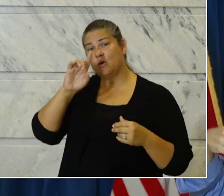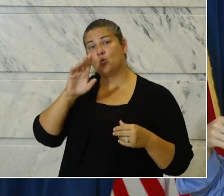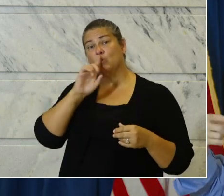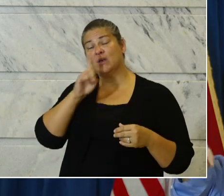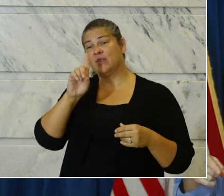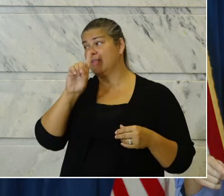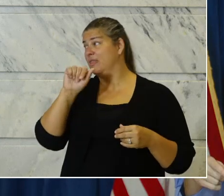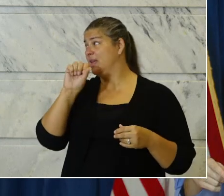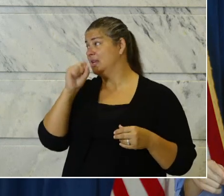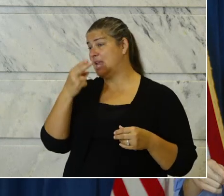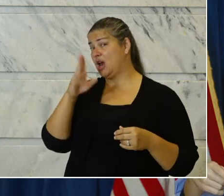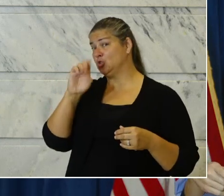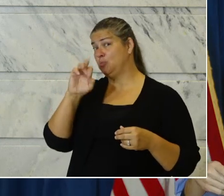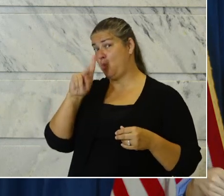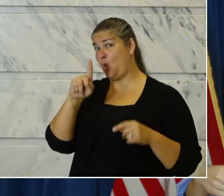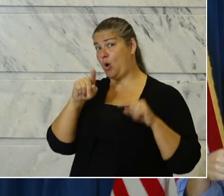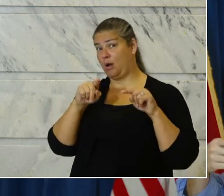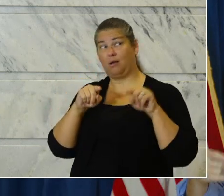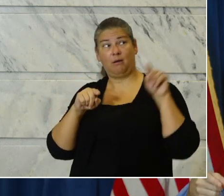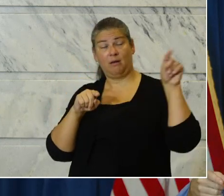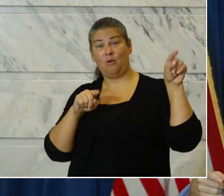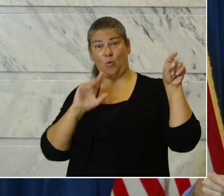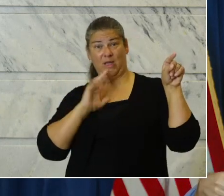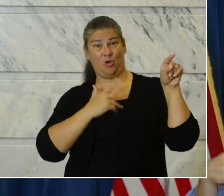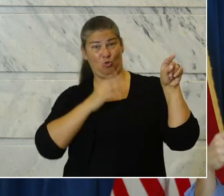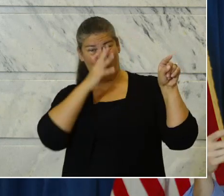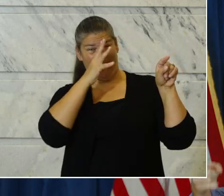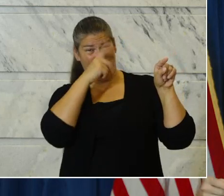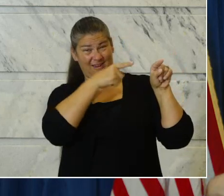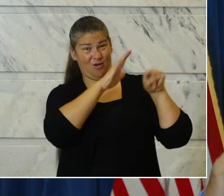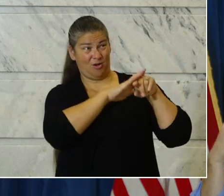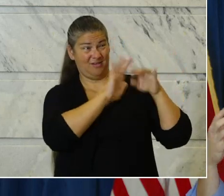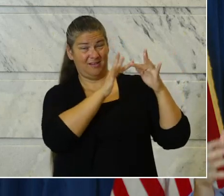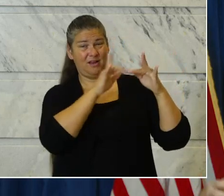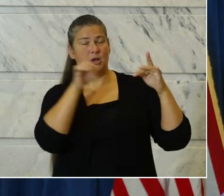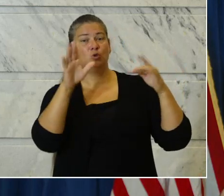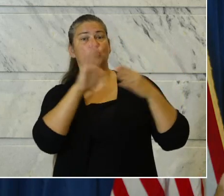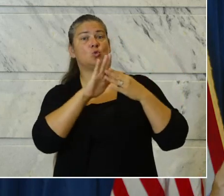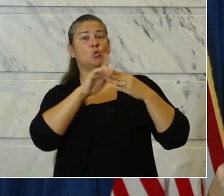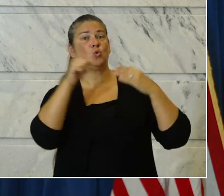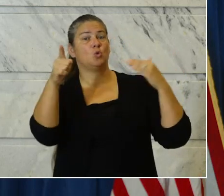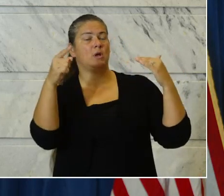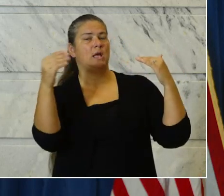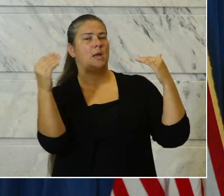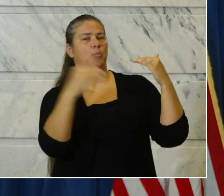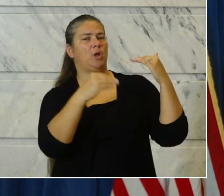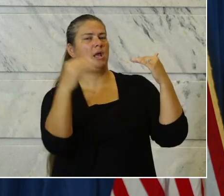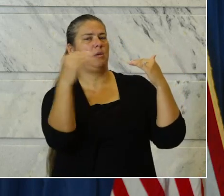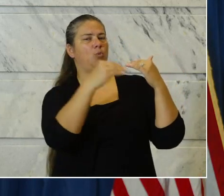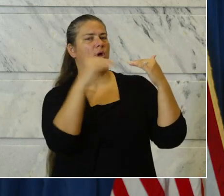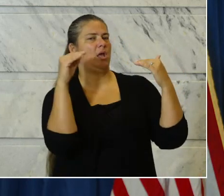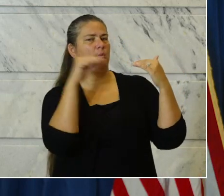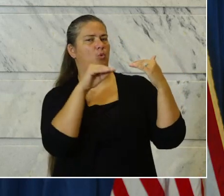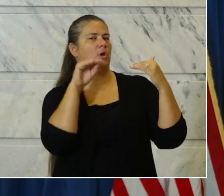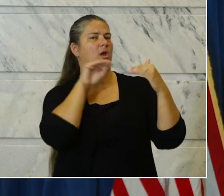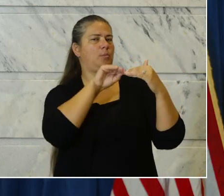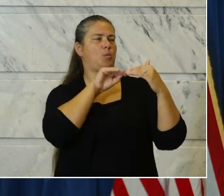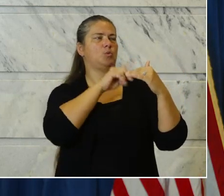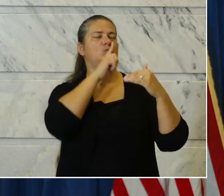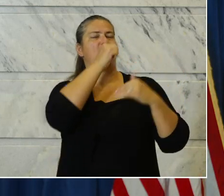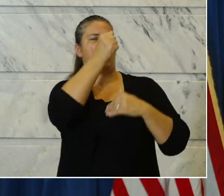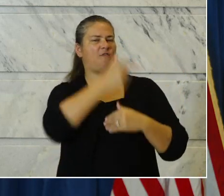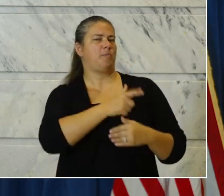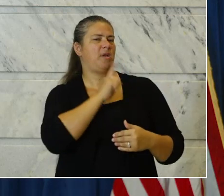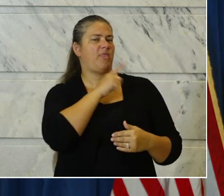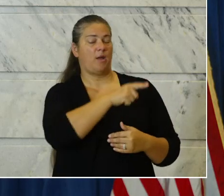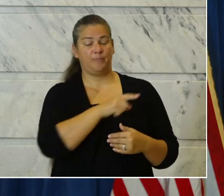creating requires inputs from individual schools themselves. So as we go forward, everybody will end up in that system. If reports